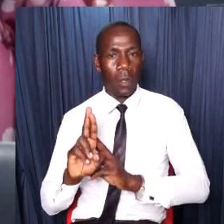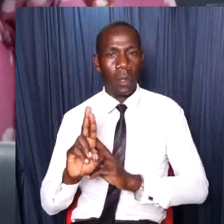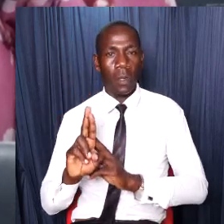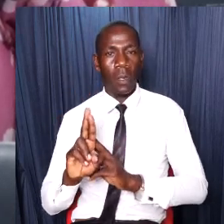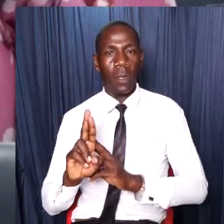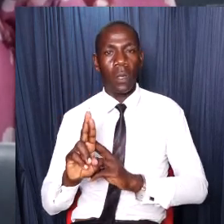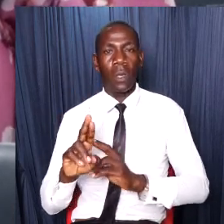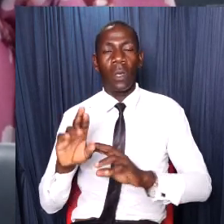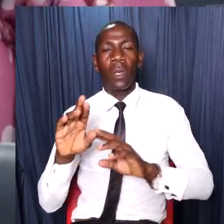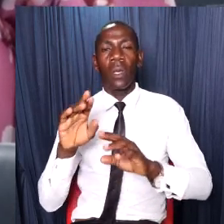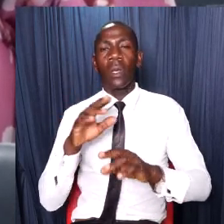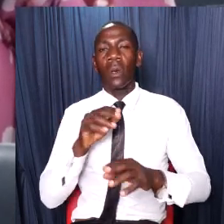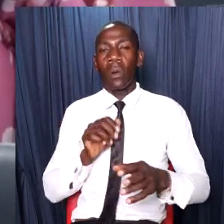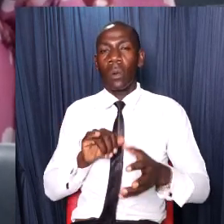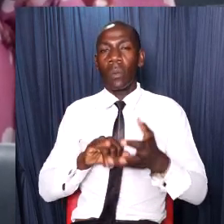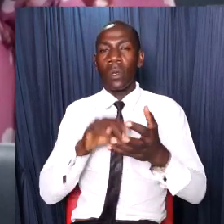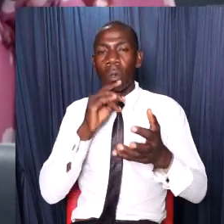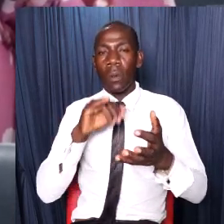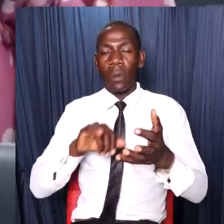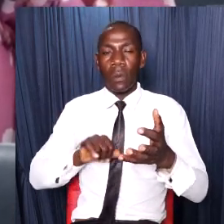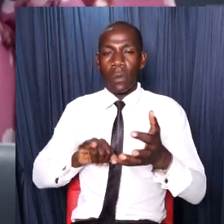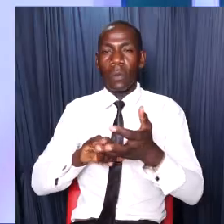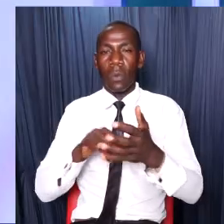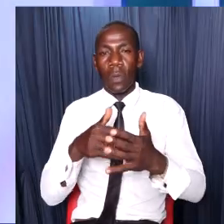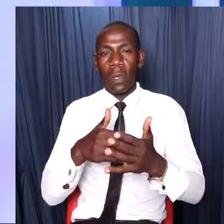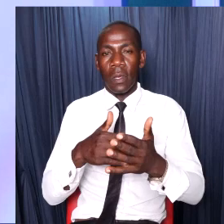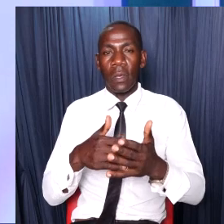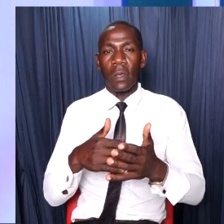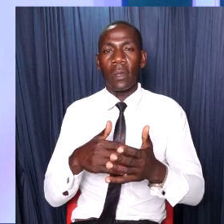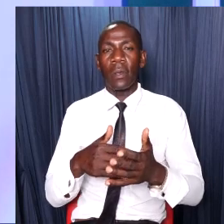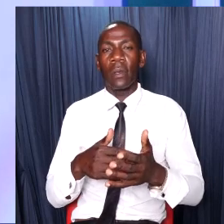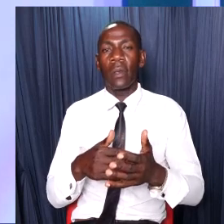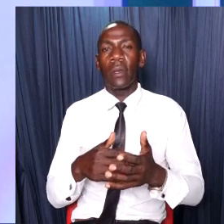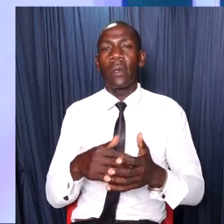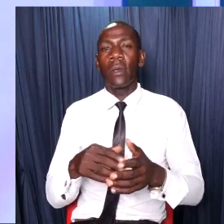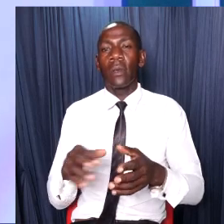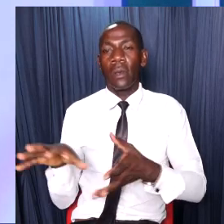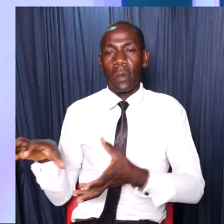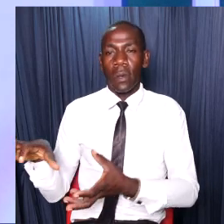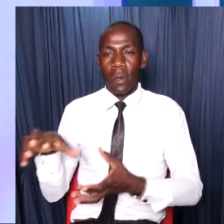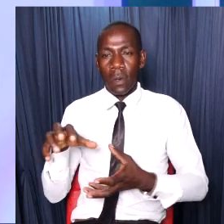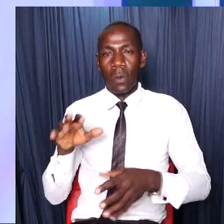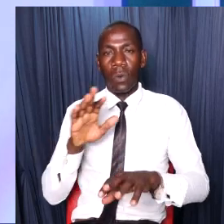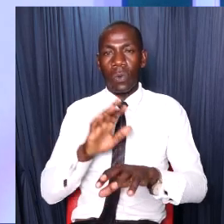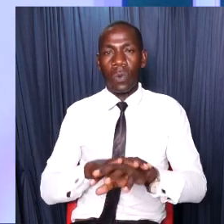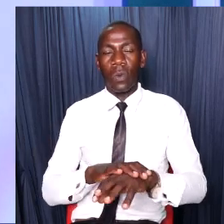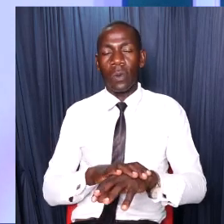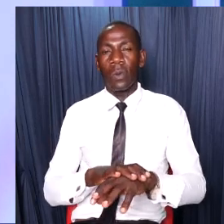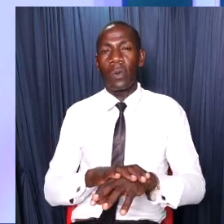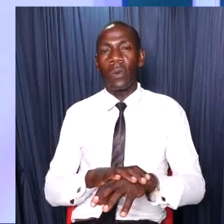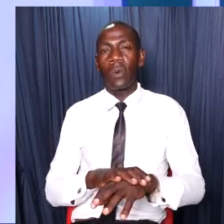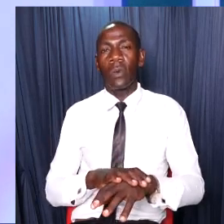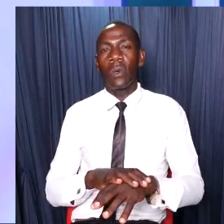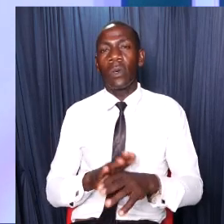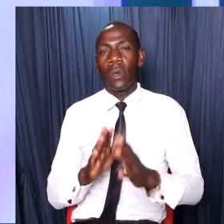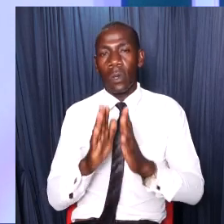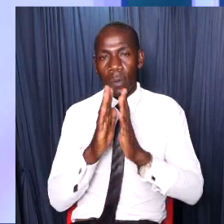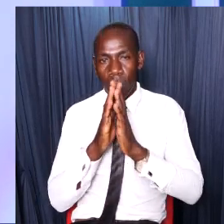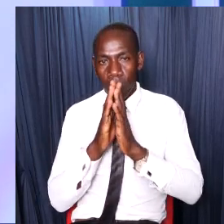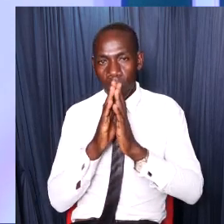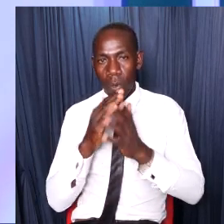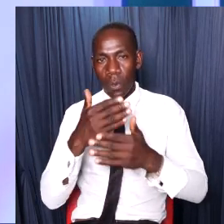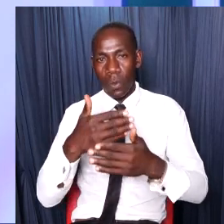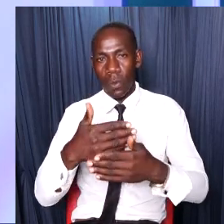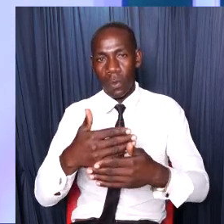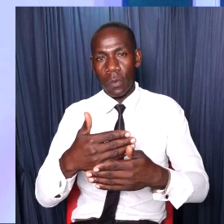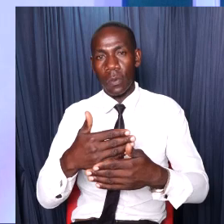wife. Mpe heshima ni chombo kinyonge. Weak vessel. Ndipo mtarithi mema. That's why you are going to inherit all